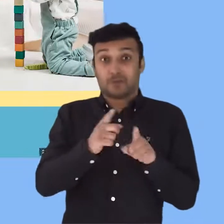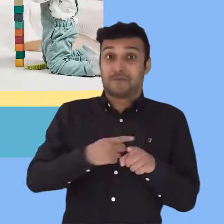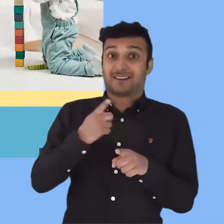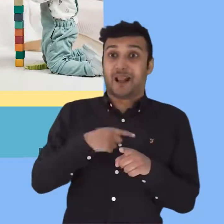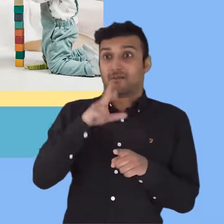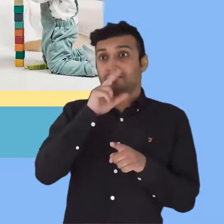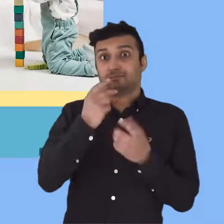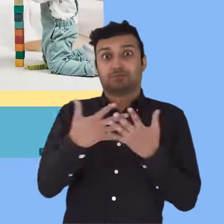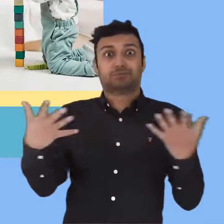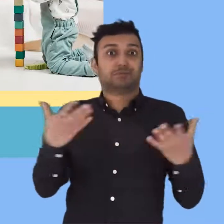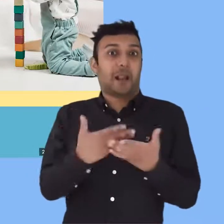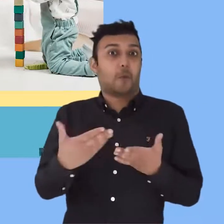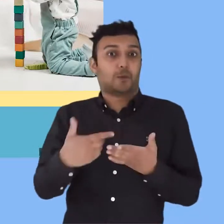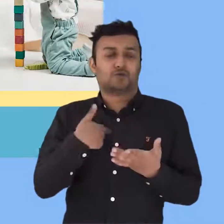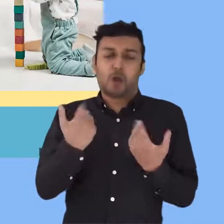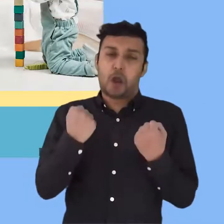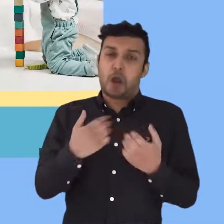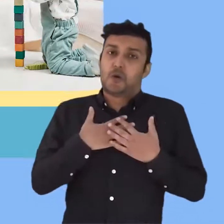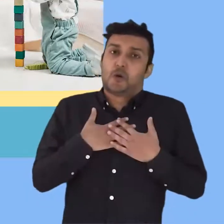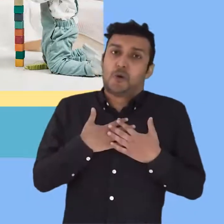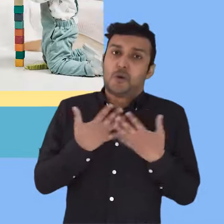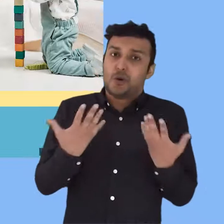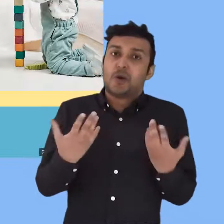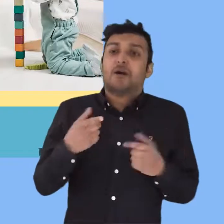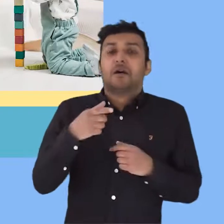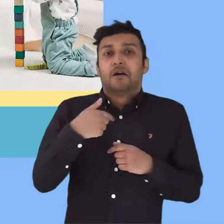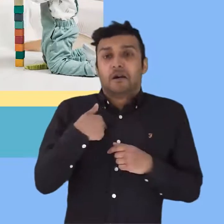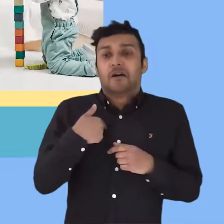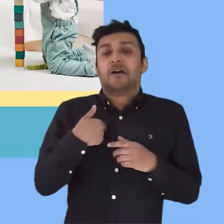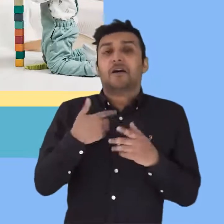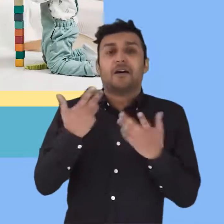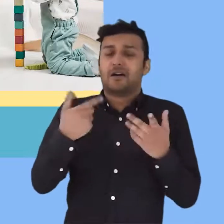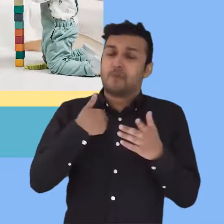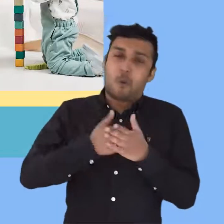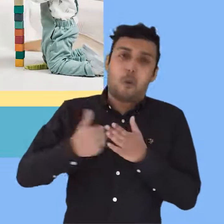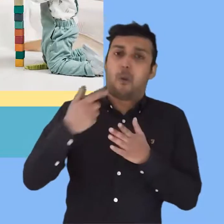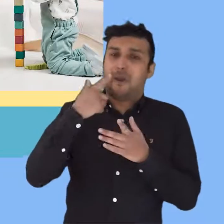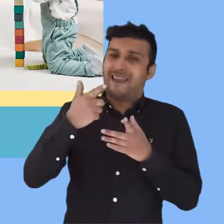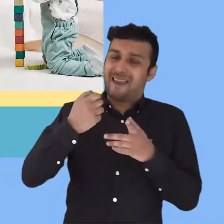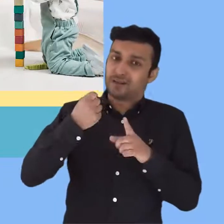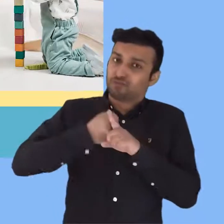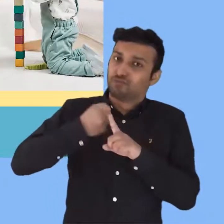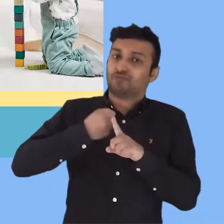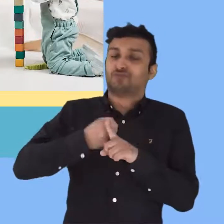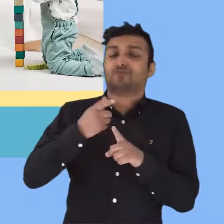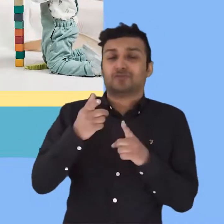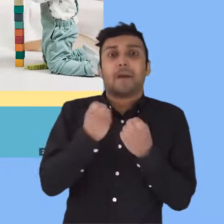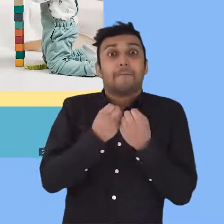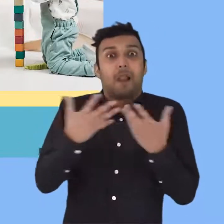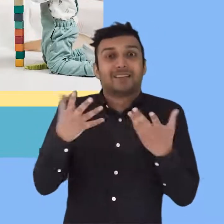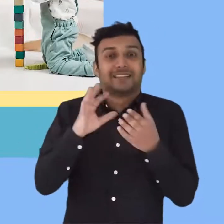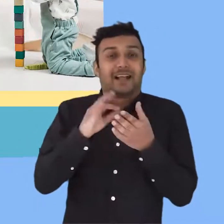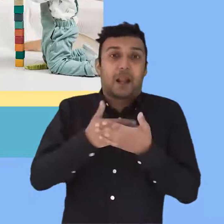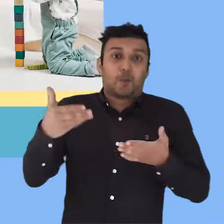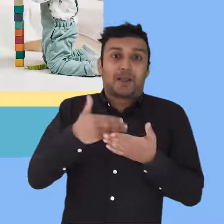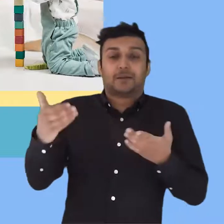multilingual myself, this is something I'm really passionate about, championing bilingualism. And I talk about it nearly on a daily basis in my work as a speech